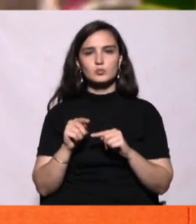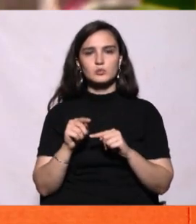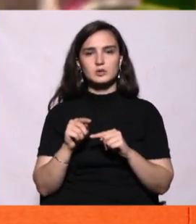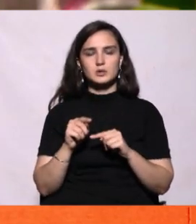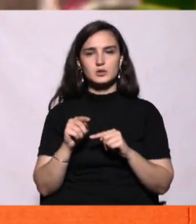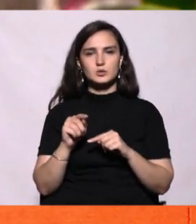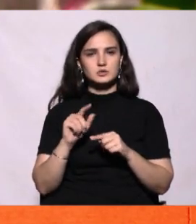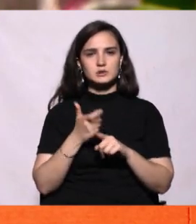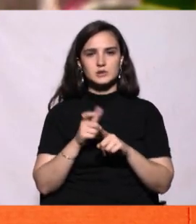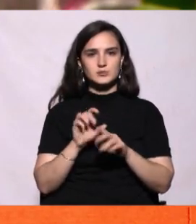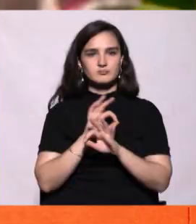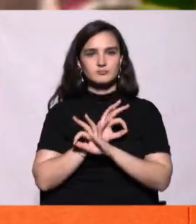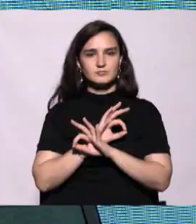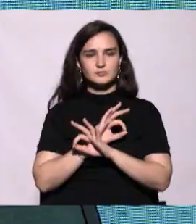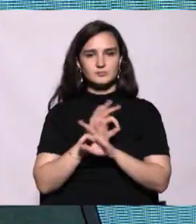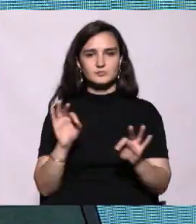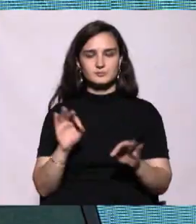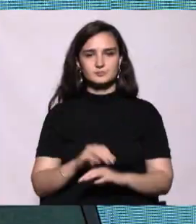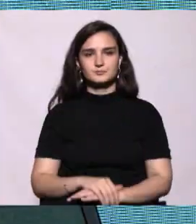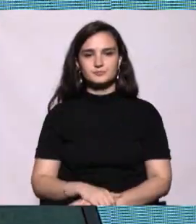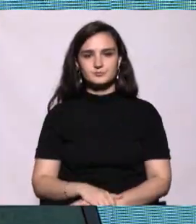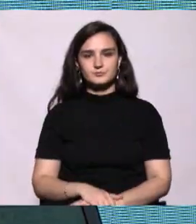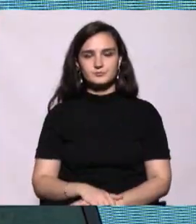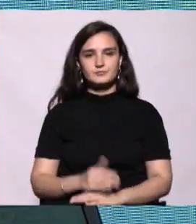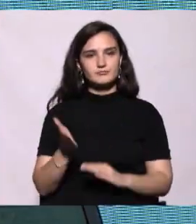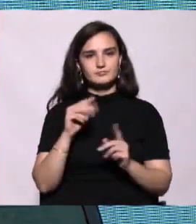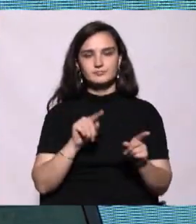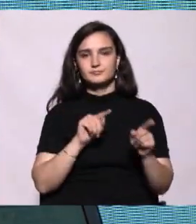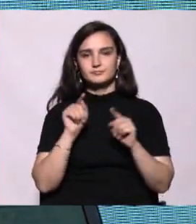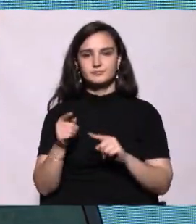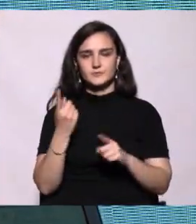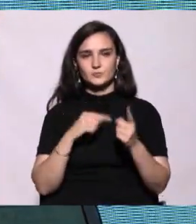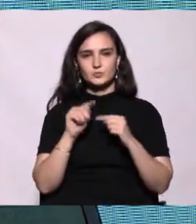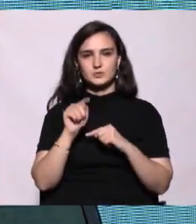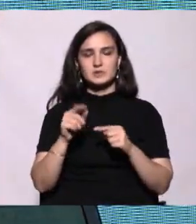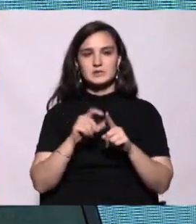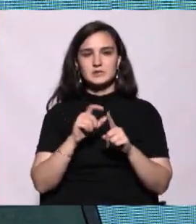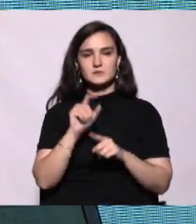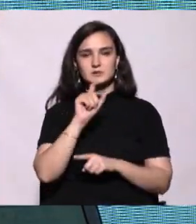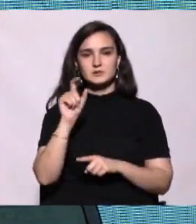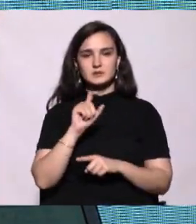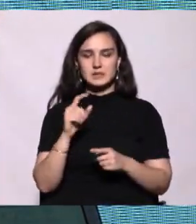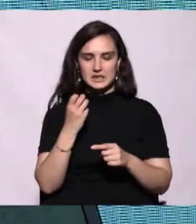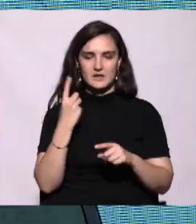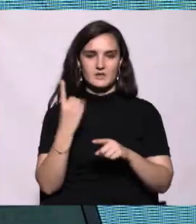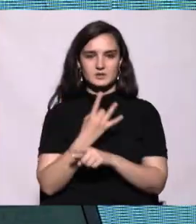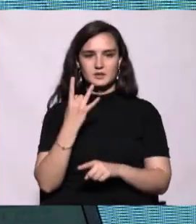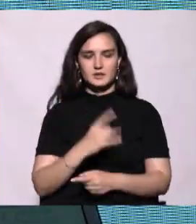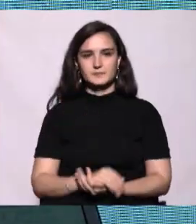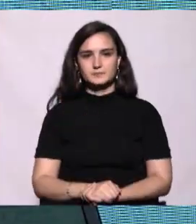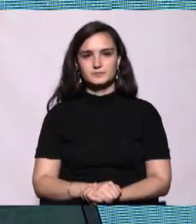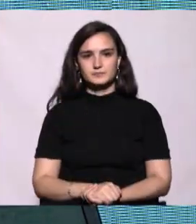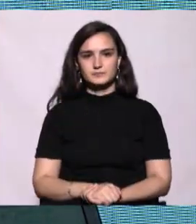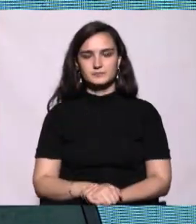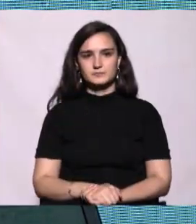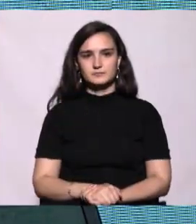versus supernatural. Okay, let's move back to vocabulary one last time. I'm going